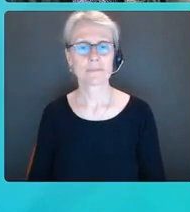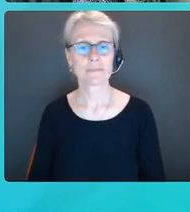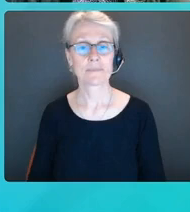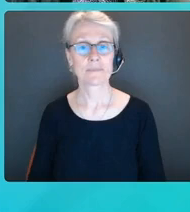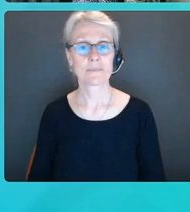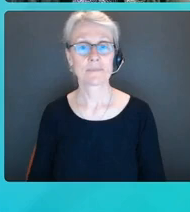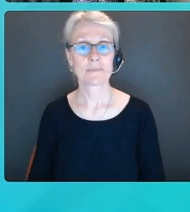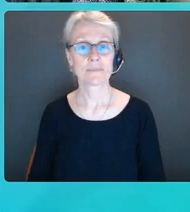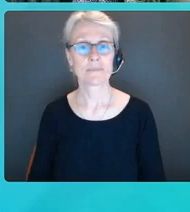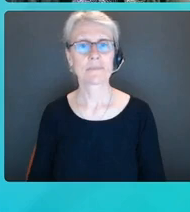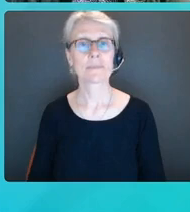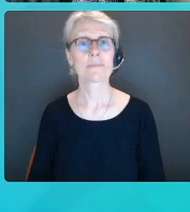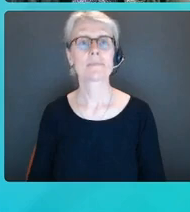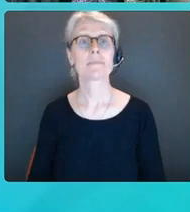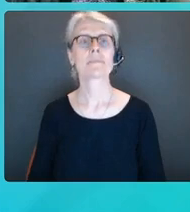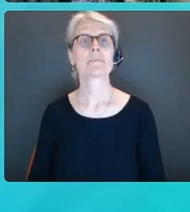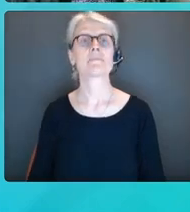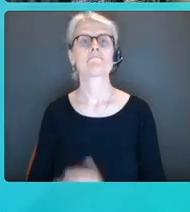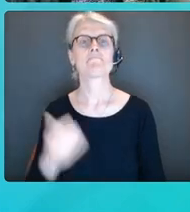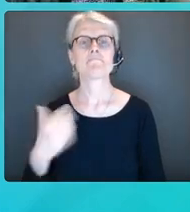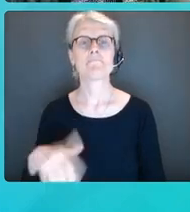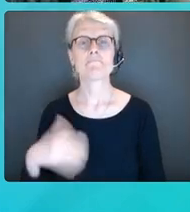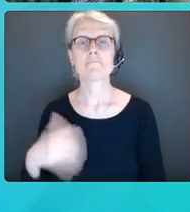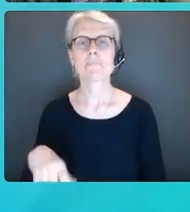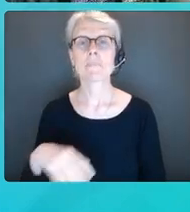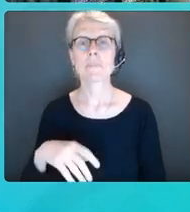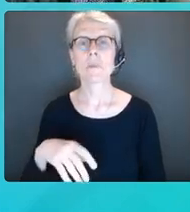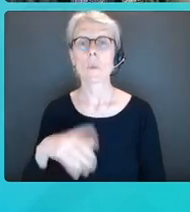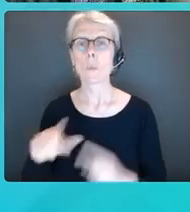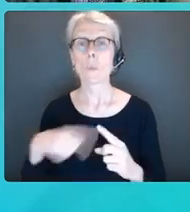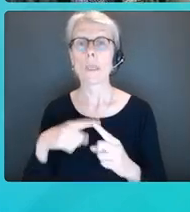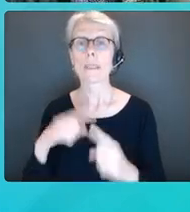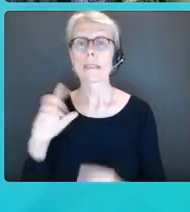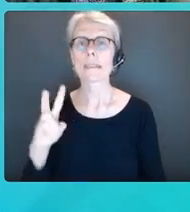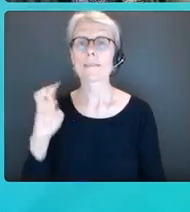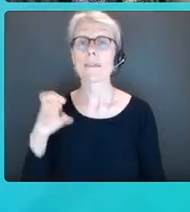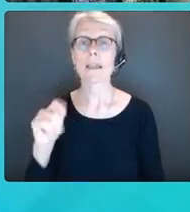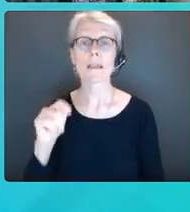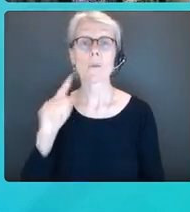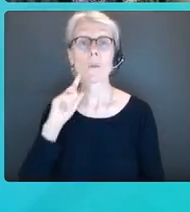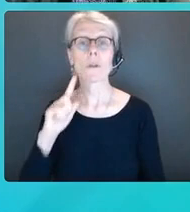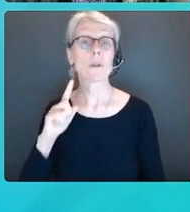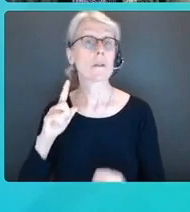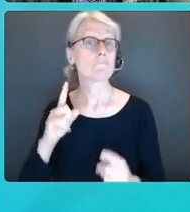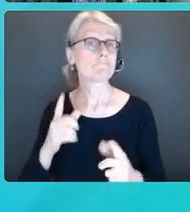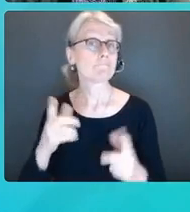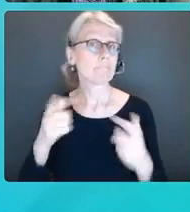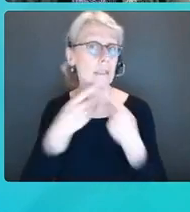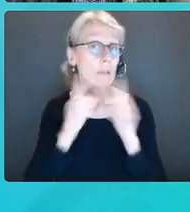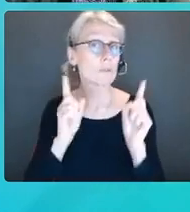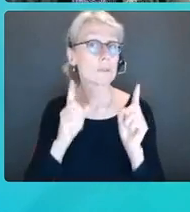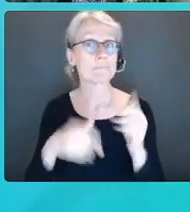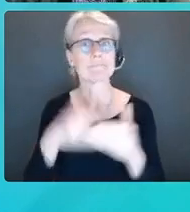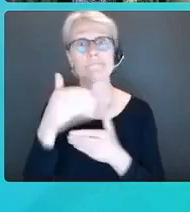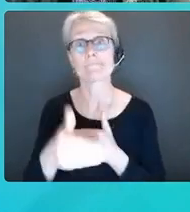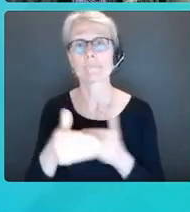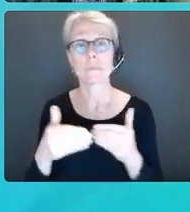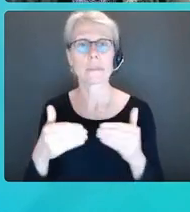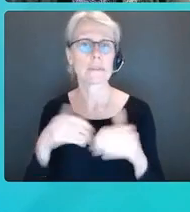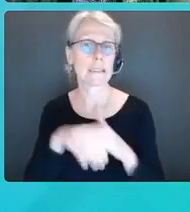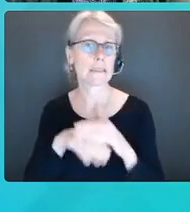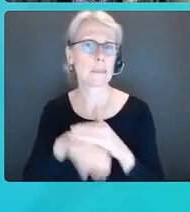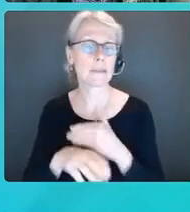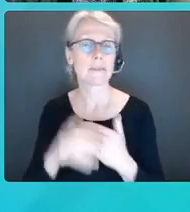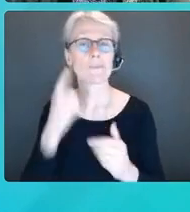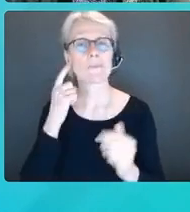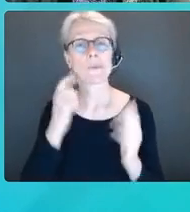Very eye-opening. When will Cvent be pushing through the next set of accessibility updates to the website designers? Example, selecting radio